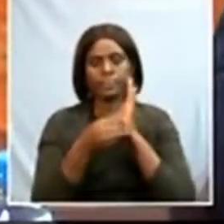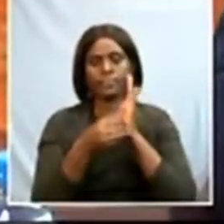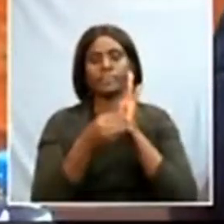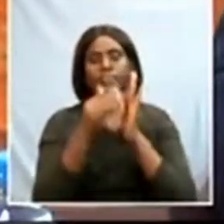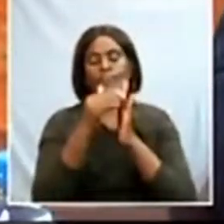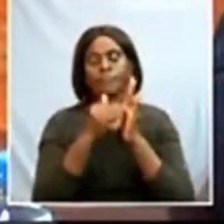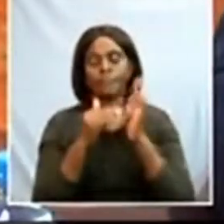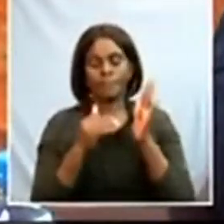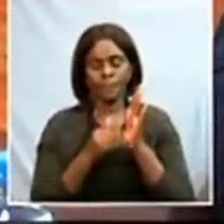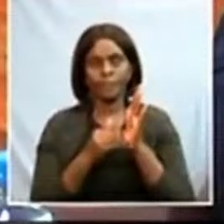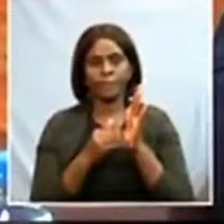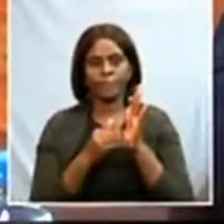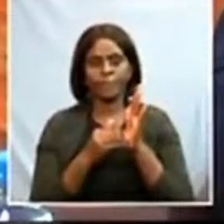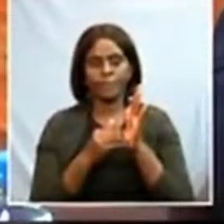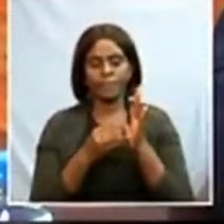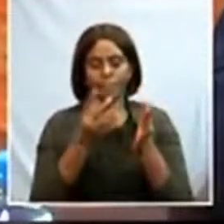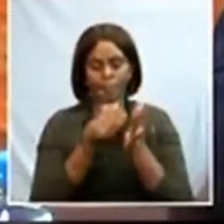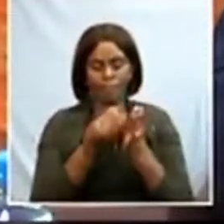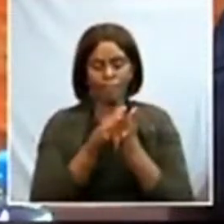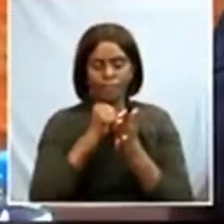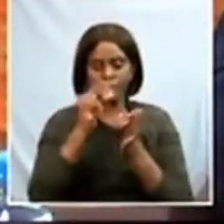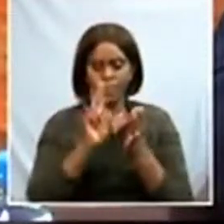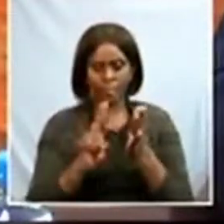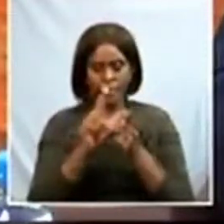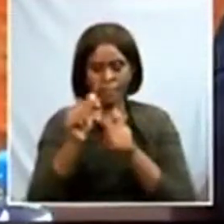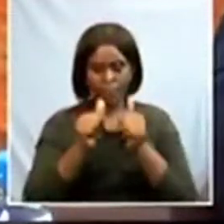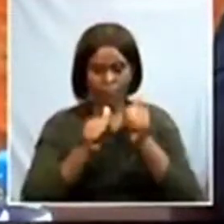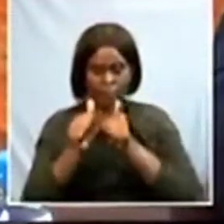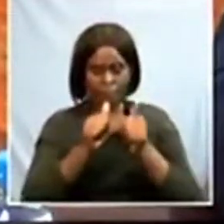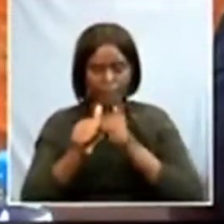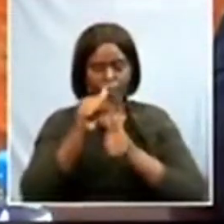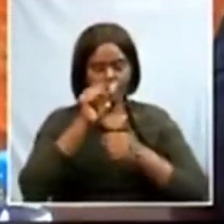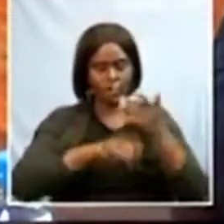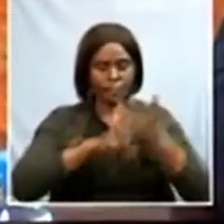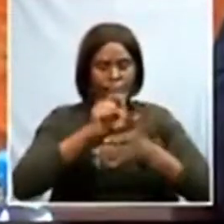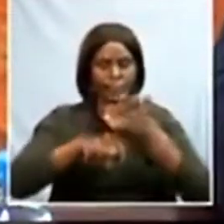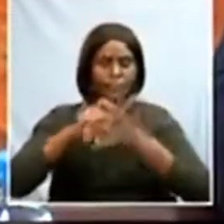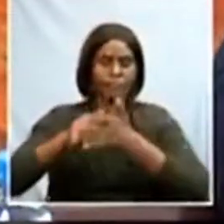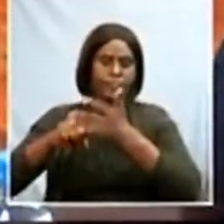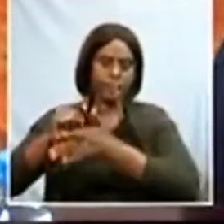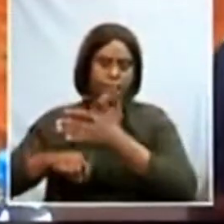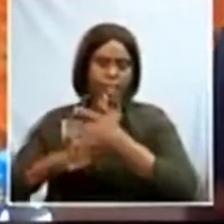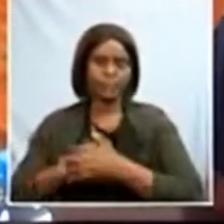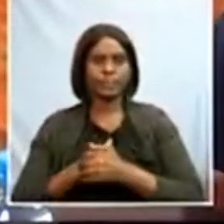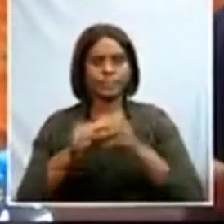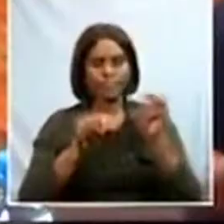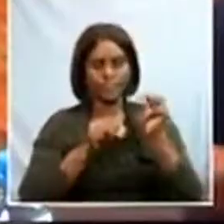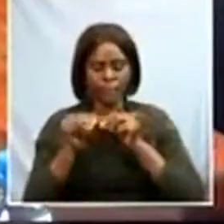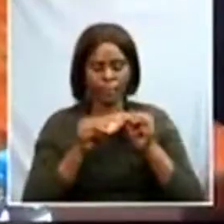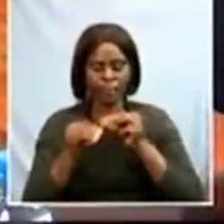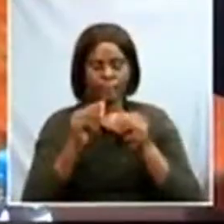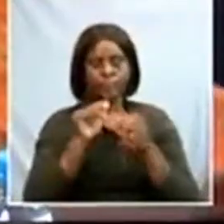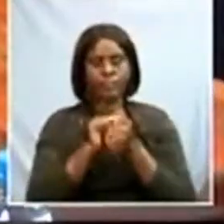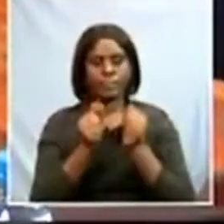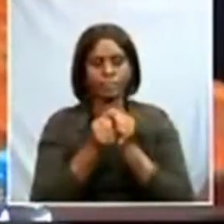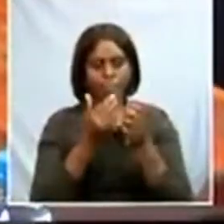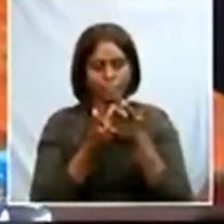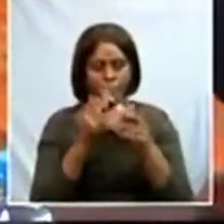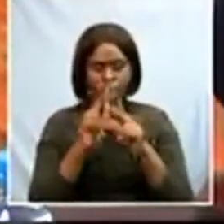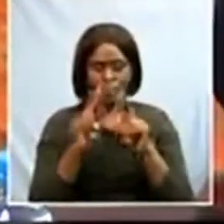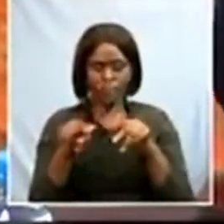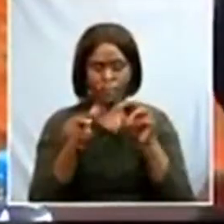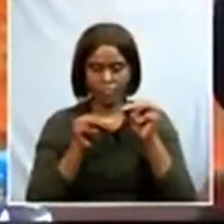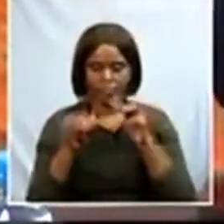guidelines. Unspent funds on administrative costs. Management or cause of query, Chair,